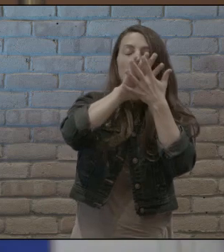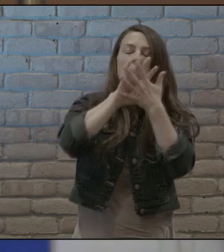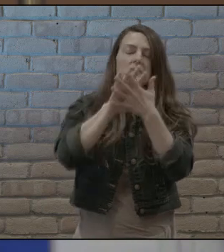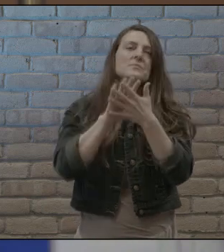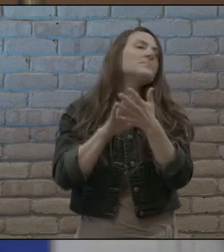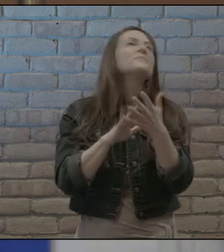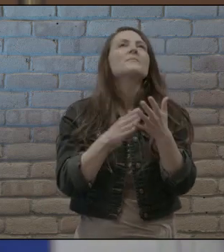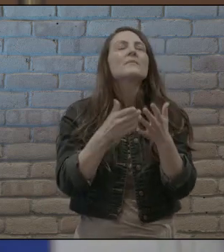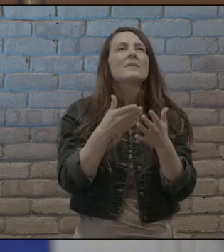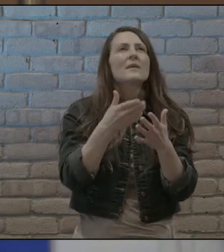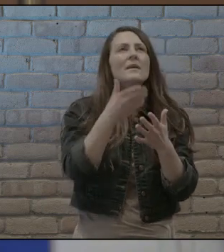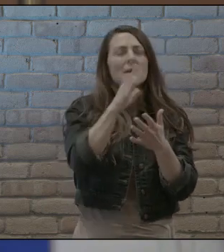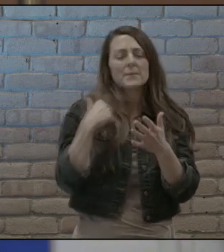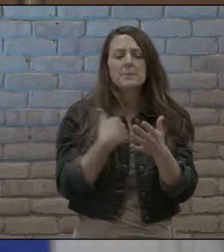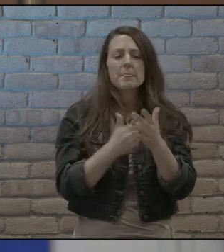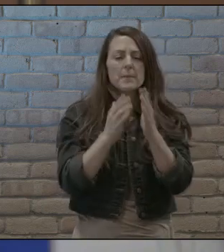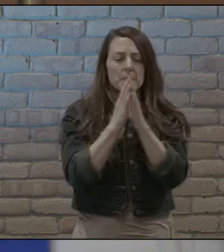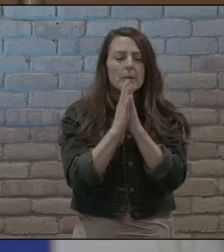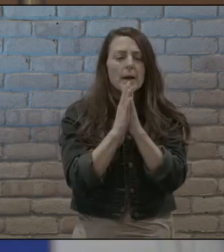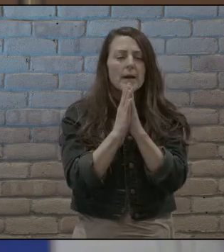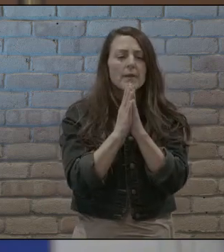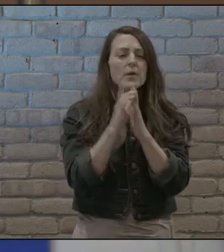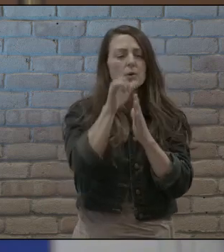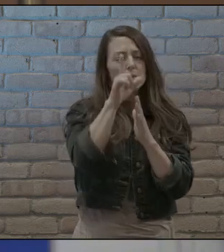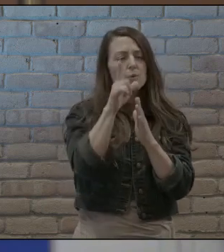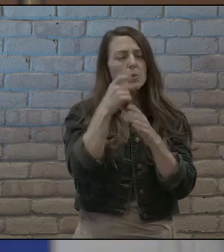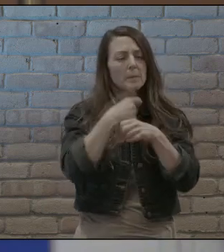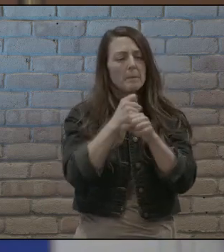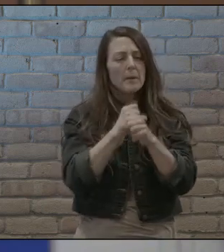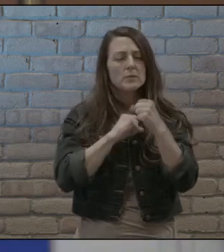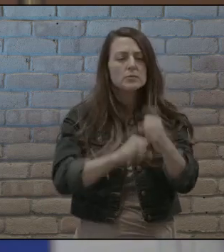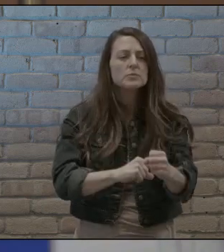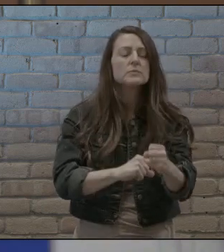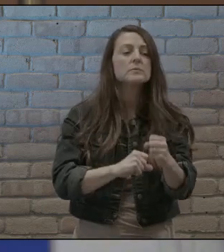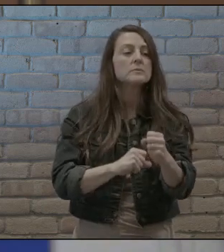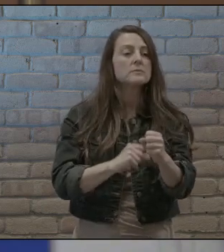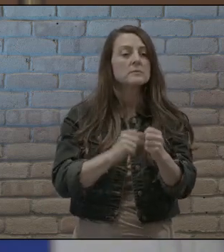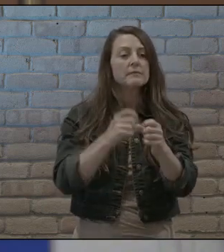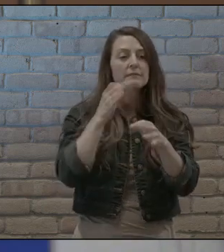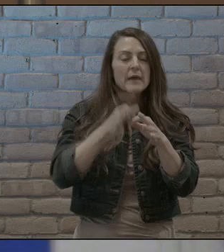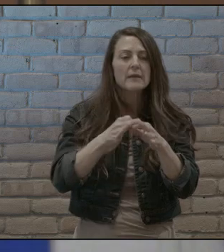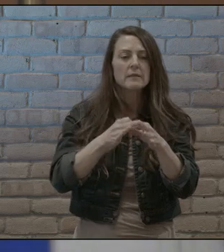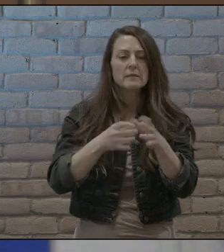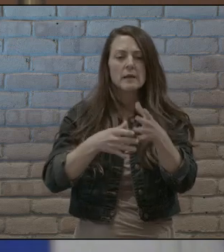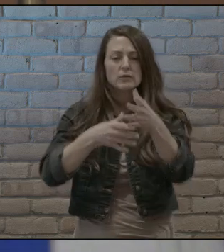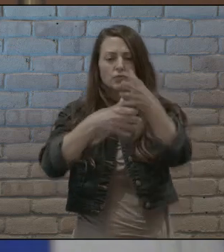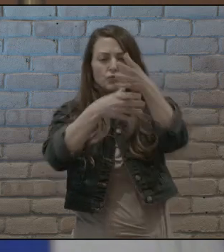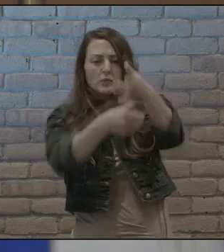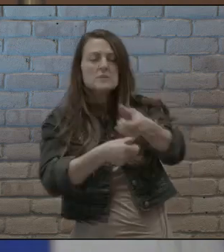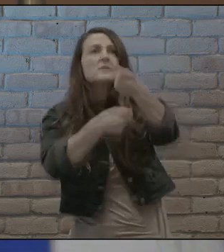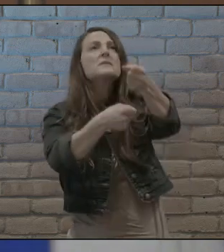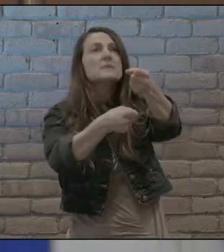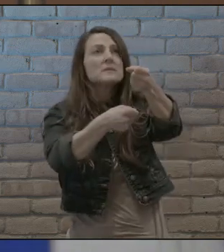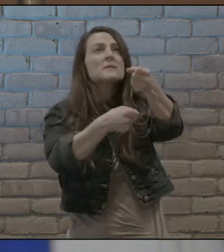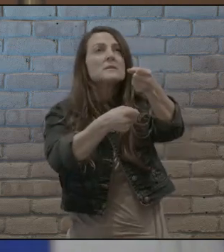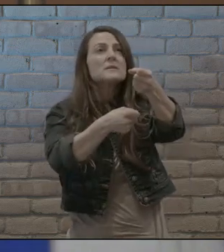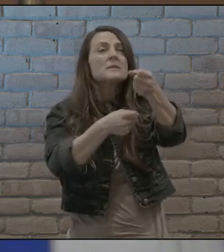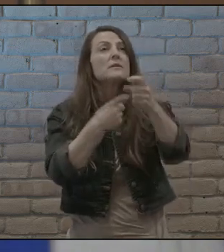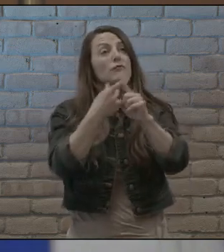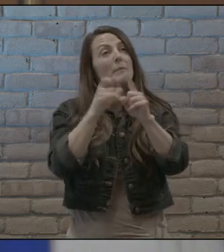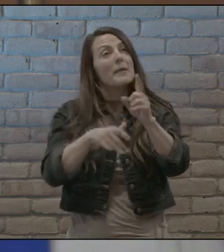you deepen in us faith, deepen in us trust, and out of this trust, Lord